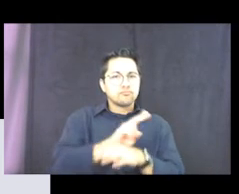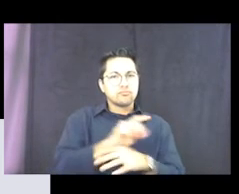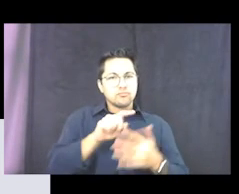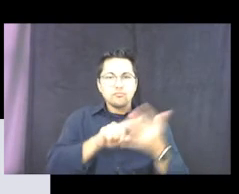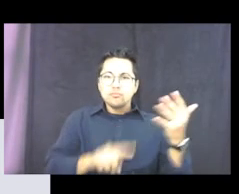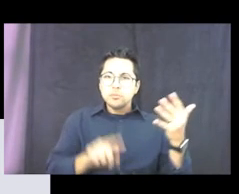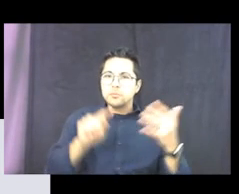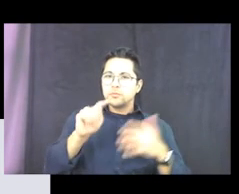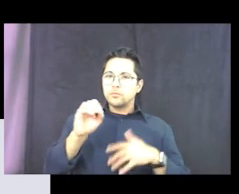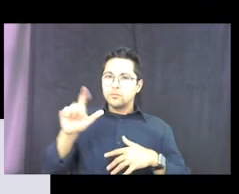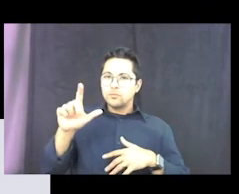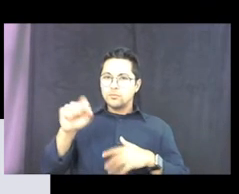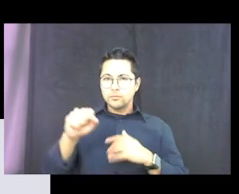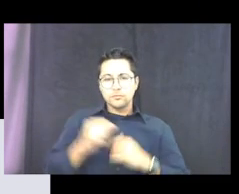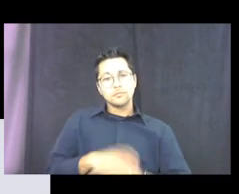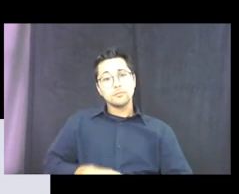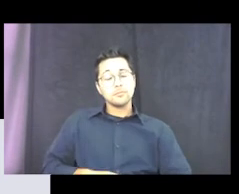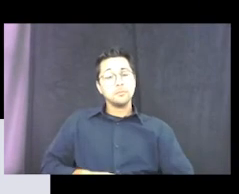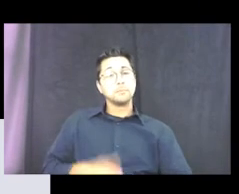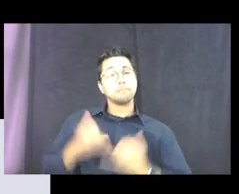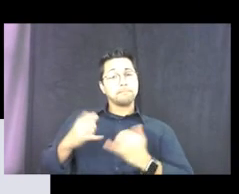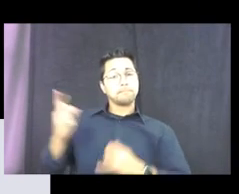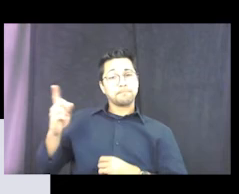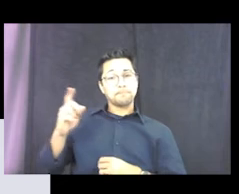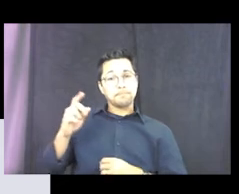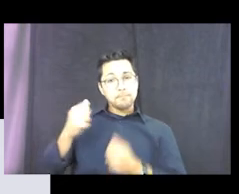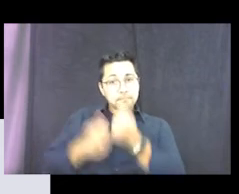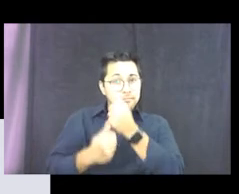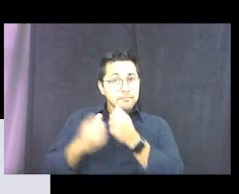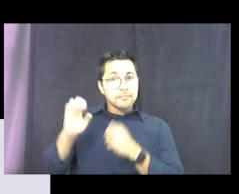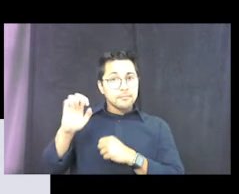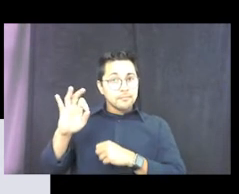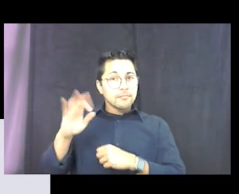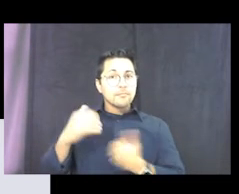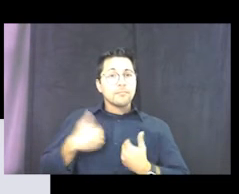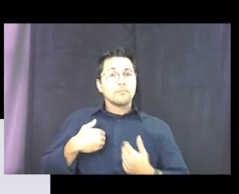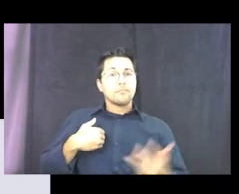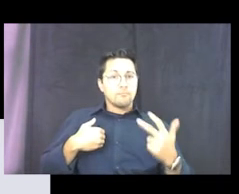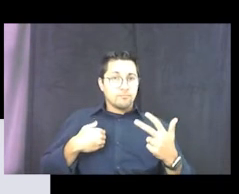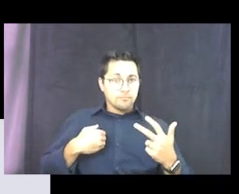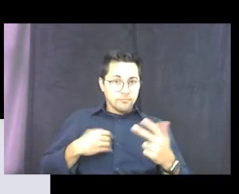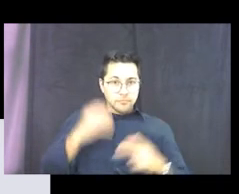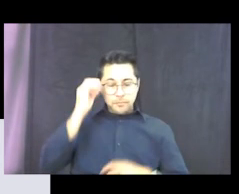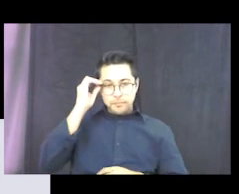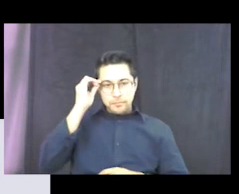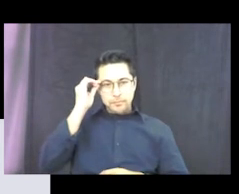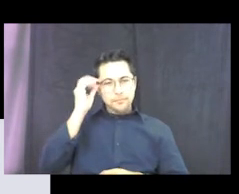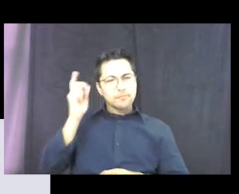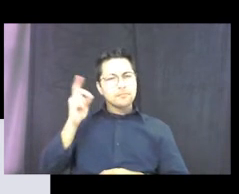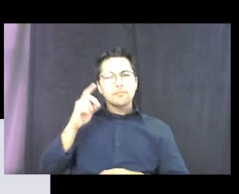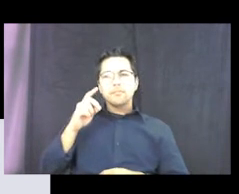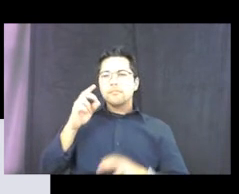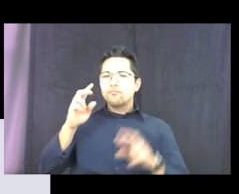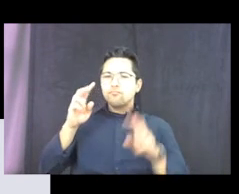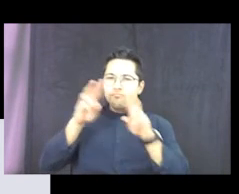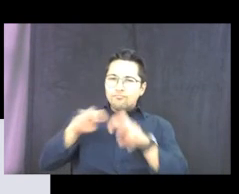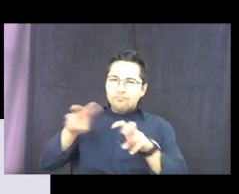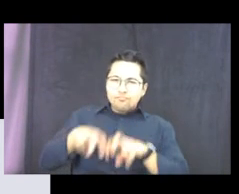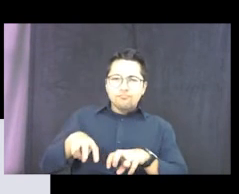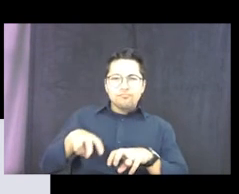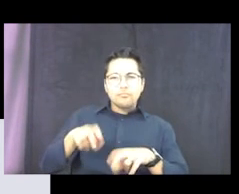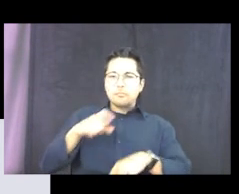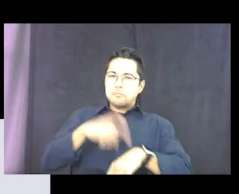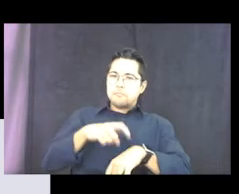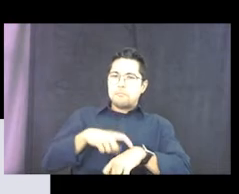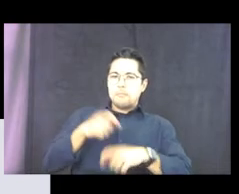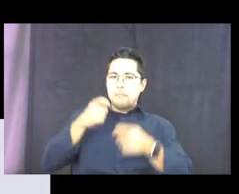tools. So here, under executive functioning, I have 3. And these all look at kind of time